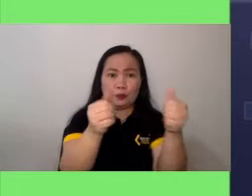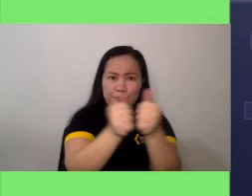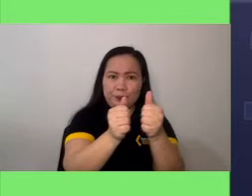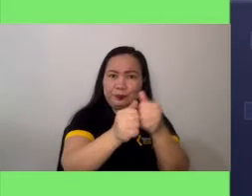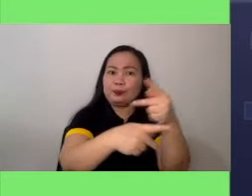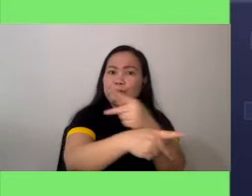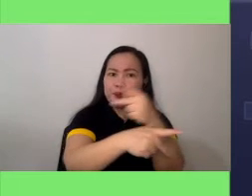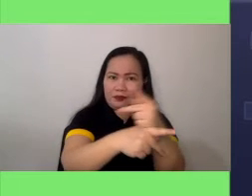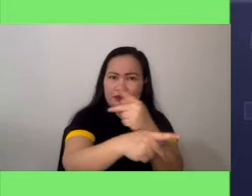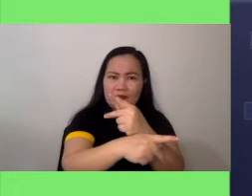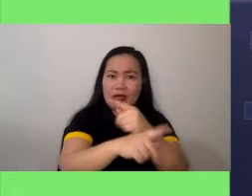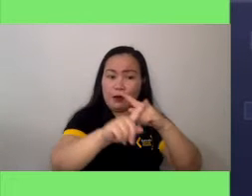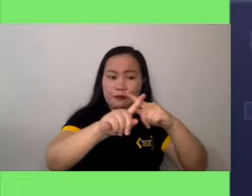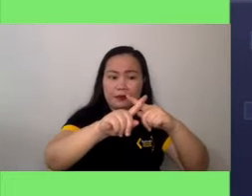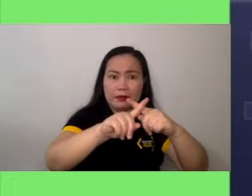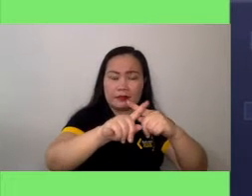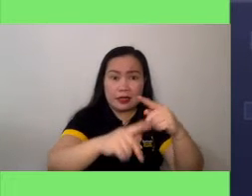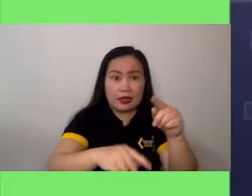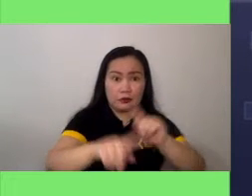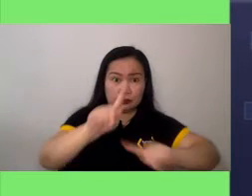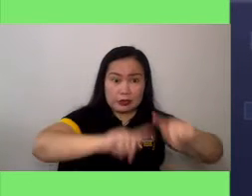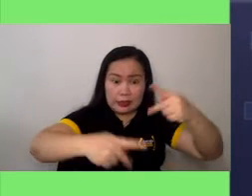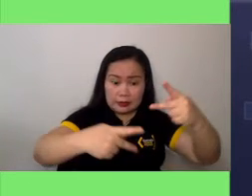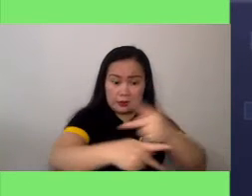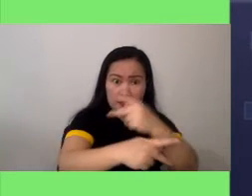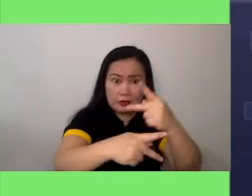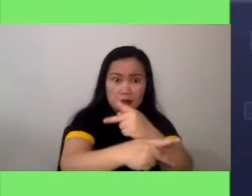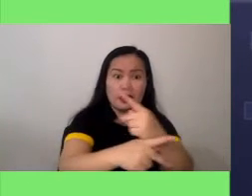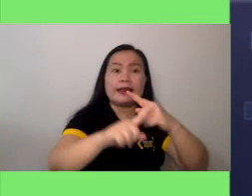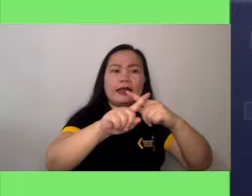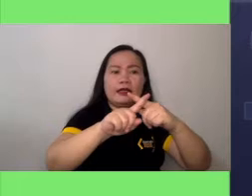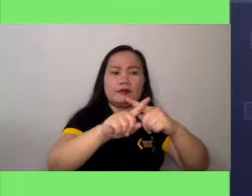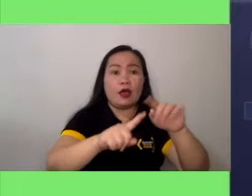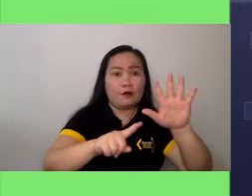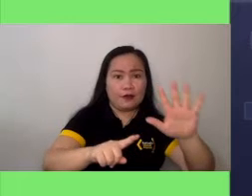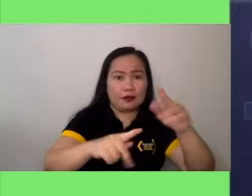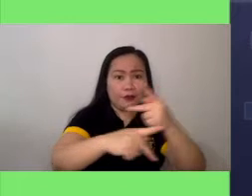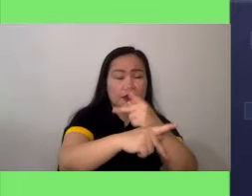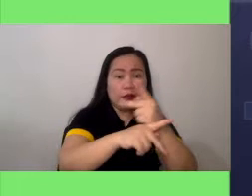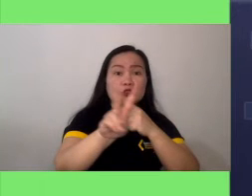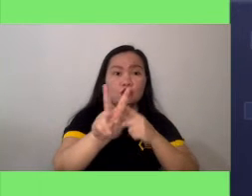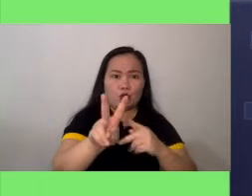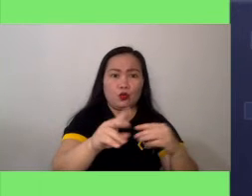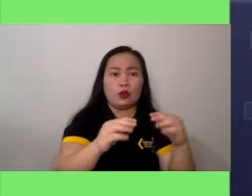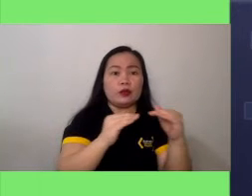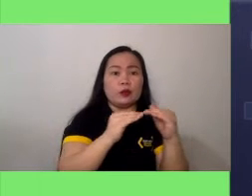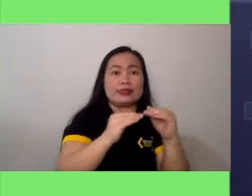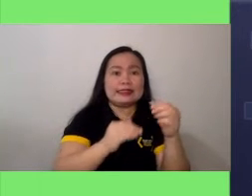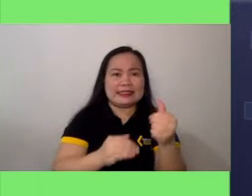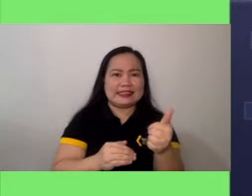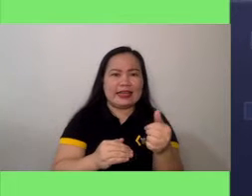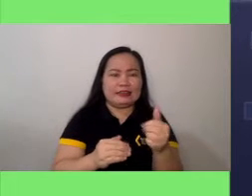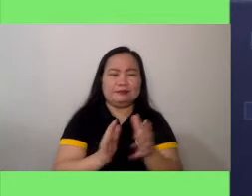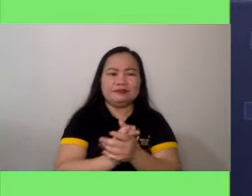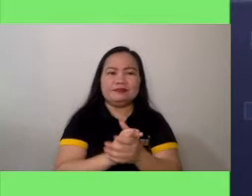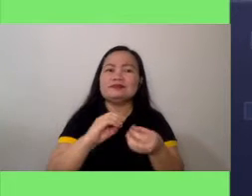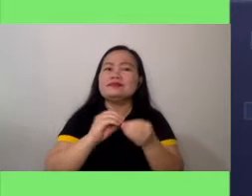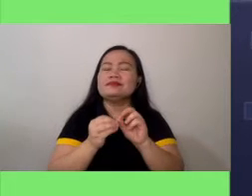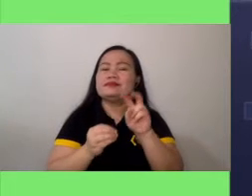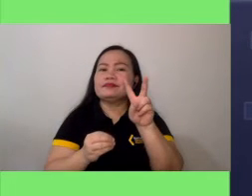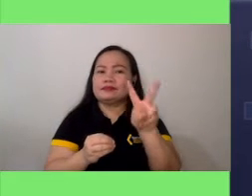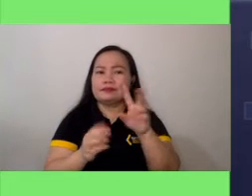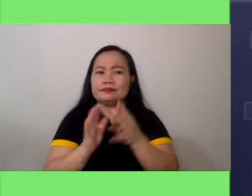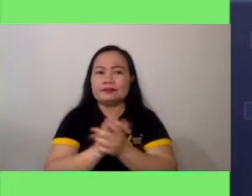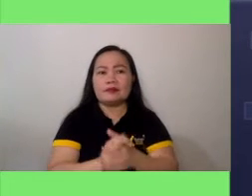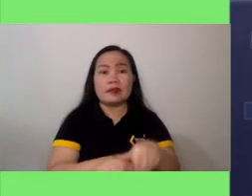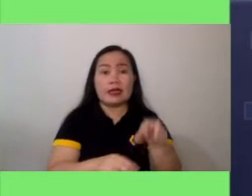So, again ha, pag magkatabi, this means multiplication. So, 5 times 2, that is 10. So, ganun lang po siya kasimple. Next,